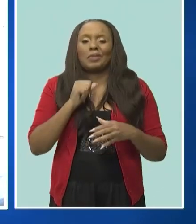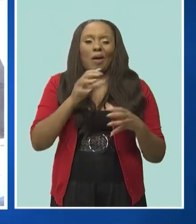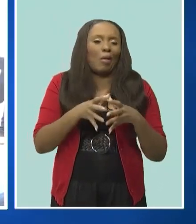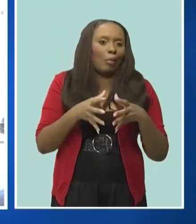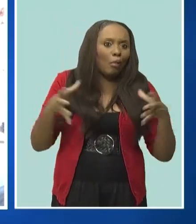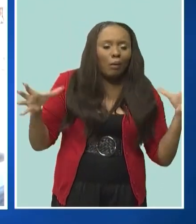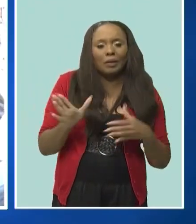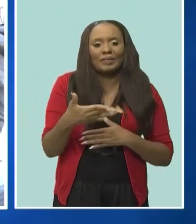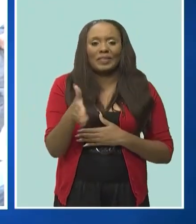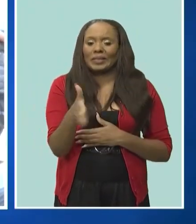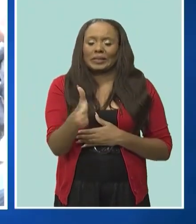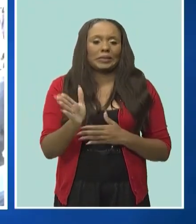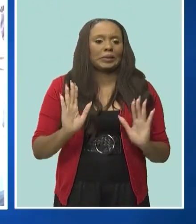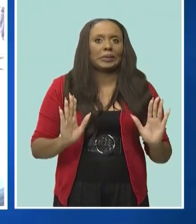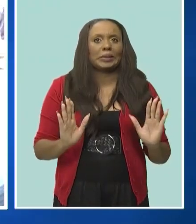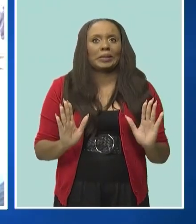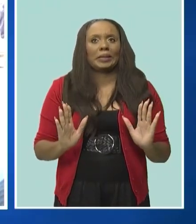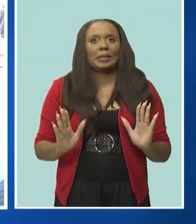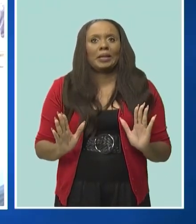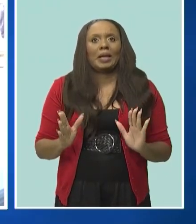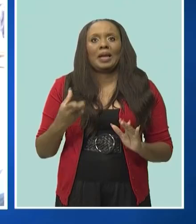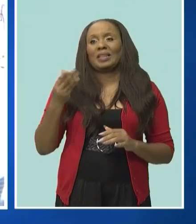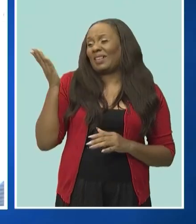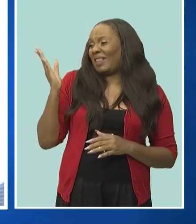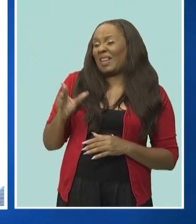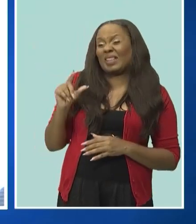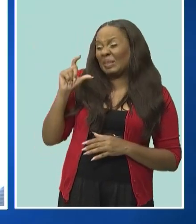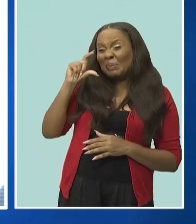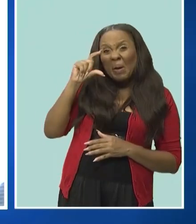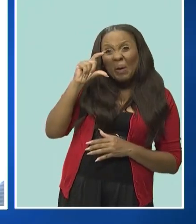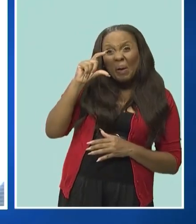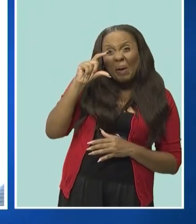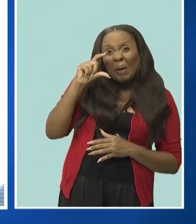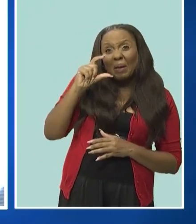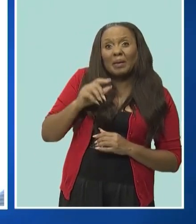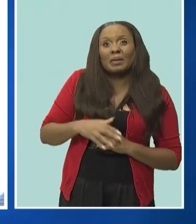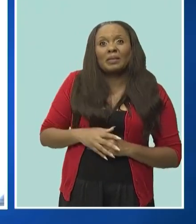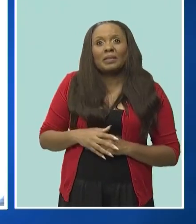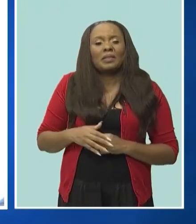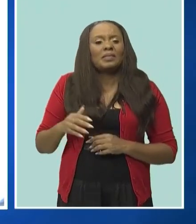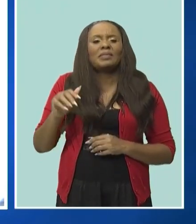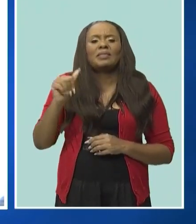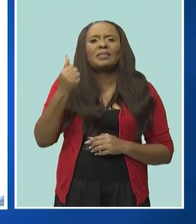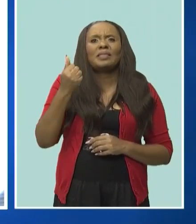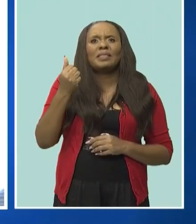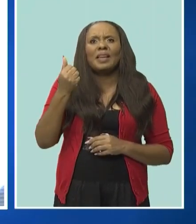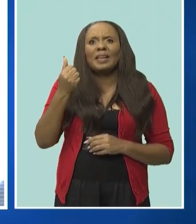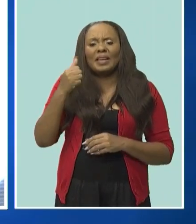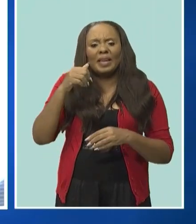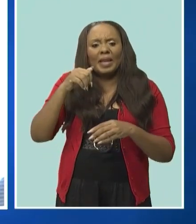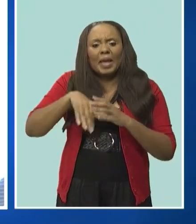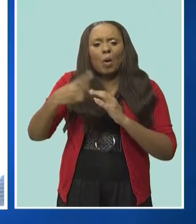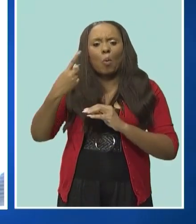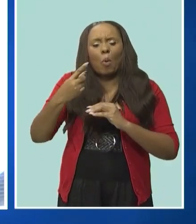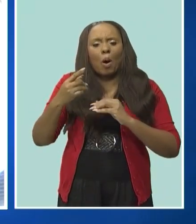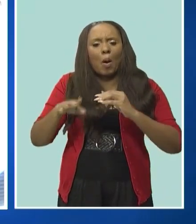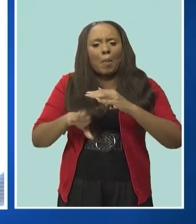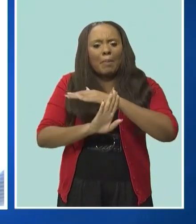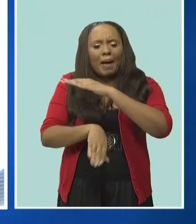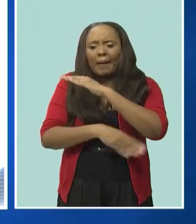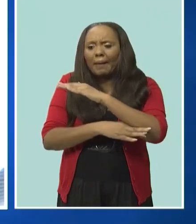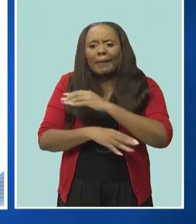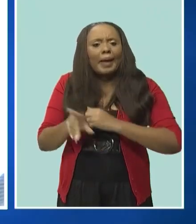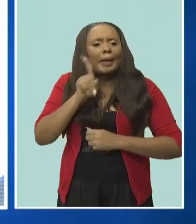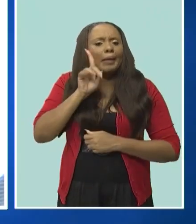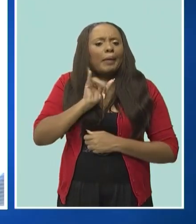all. And they come in and they're very small. When you put 10 of these in a bag, it look like 5. So I will